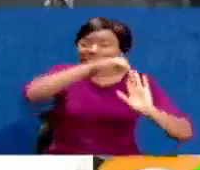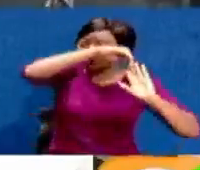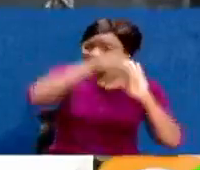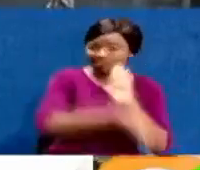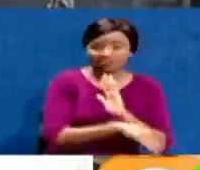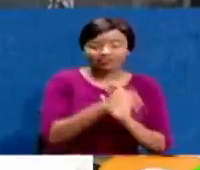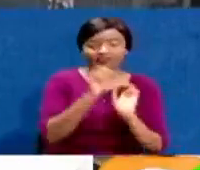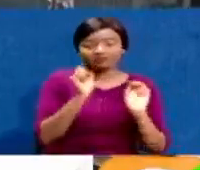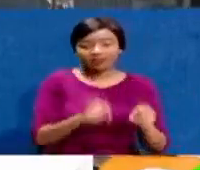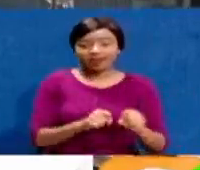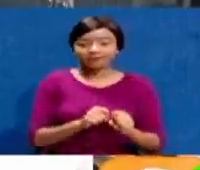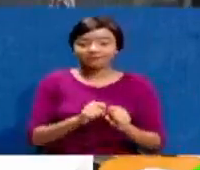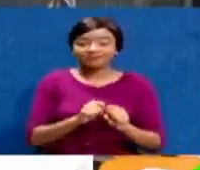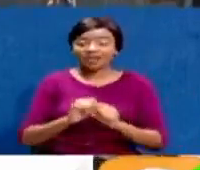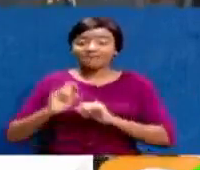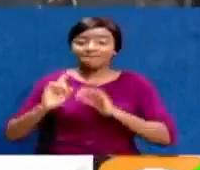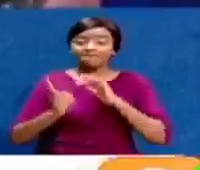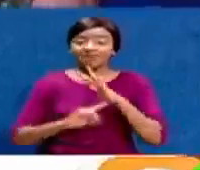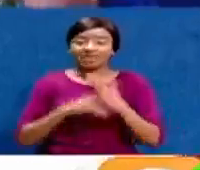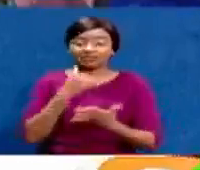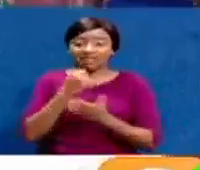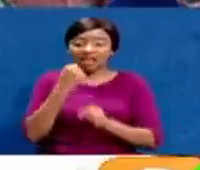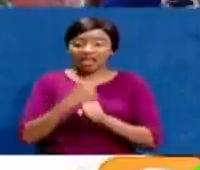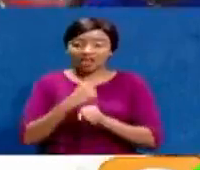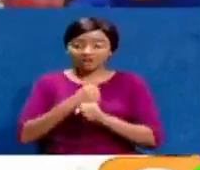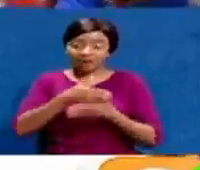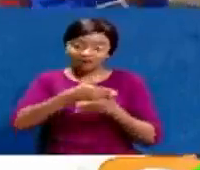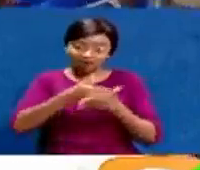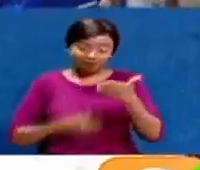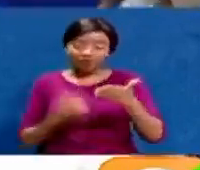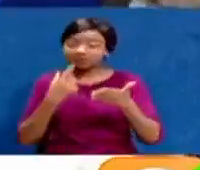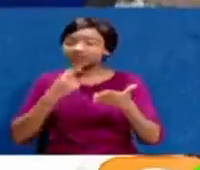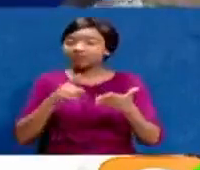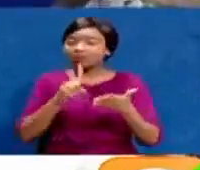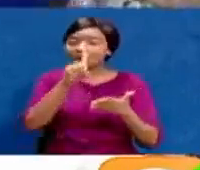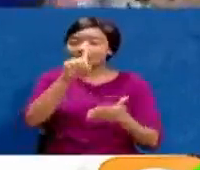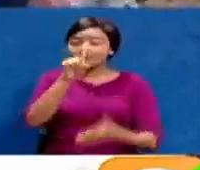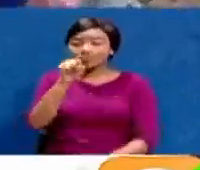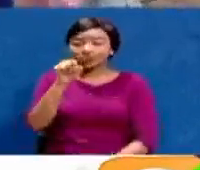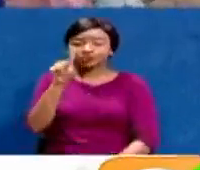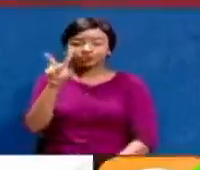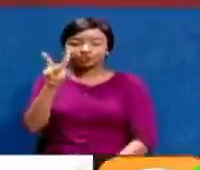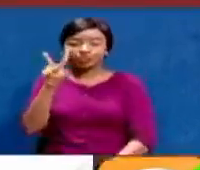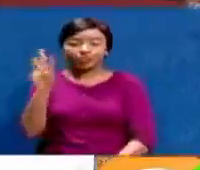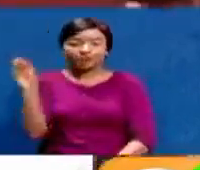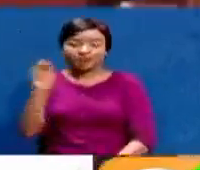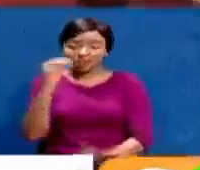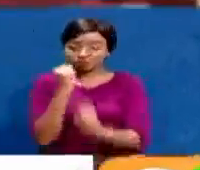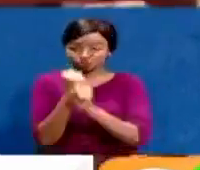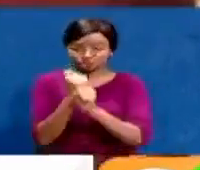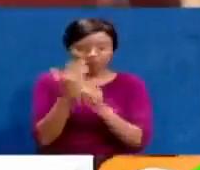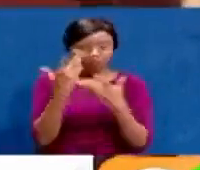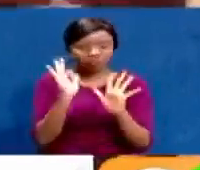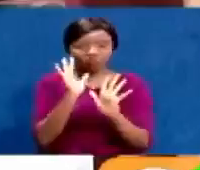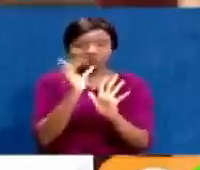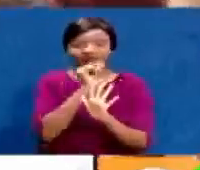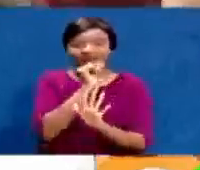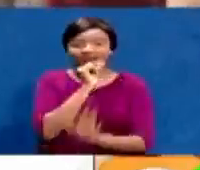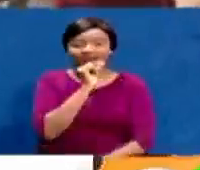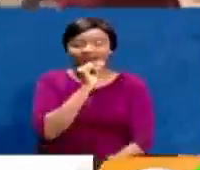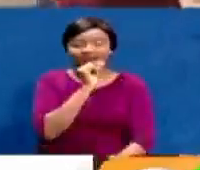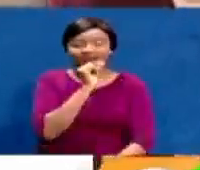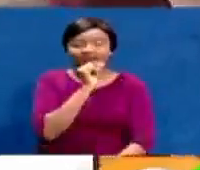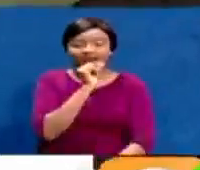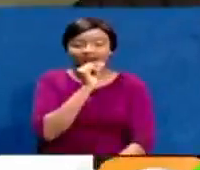A recent report by the Ministry of Labor revealed that 1.2 million jobs have so far been lost since the beginning of this